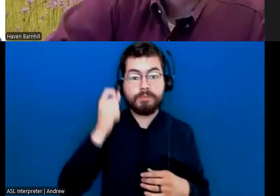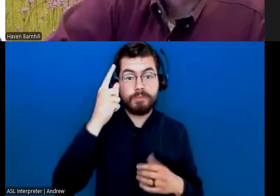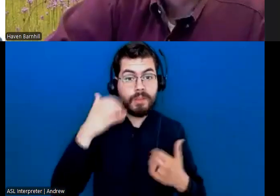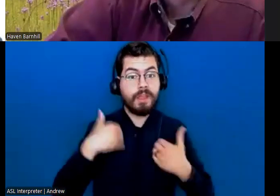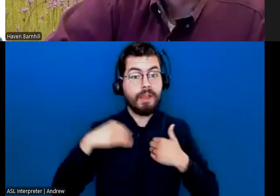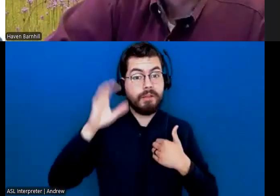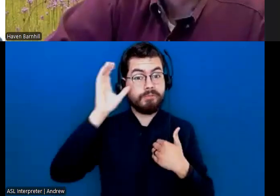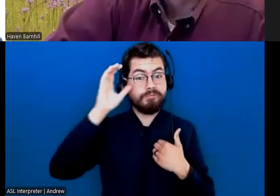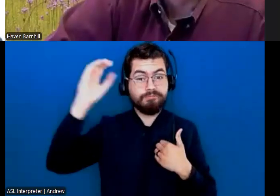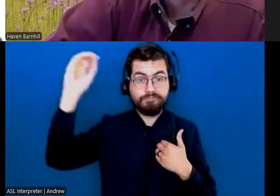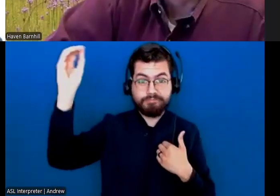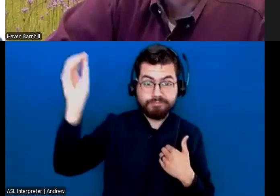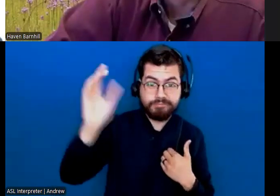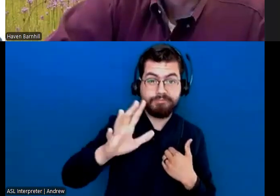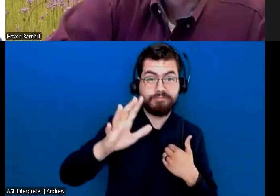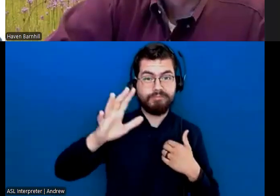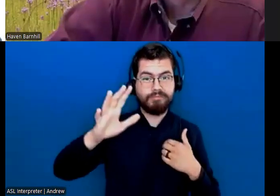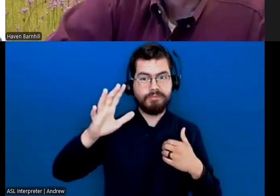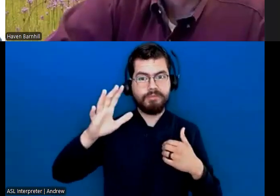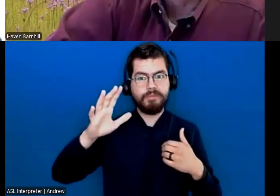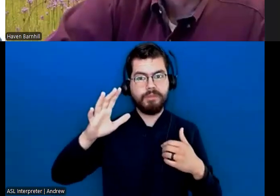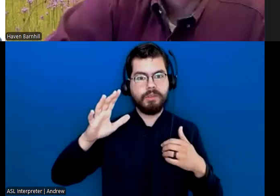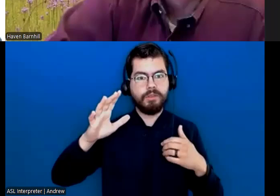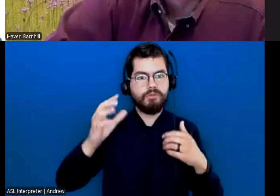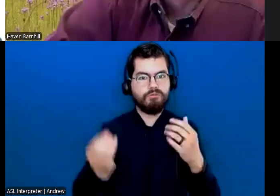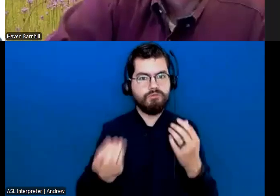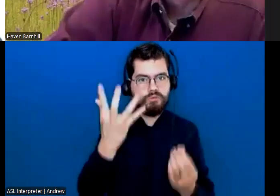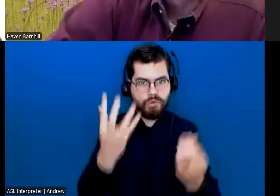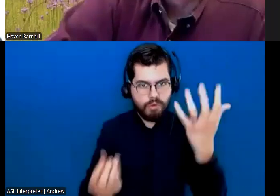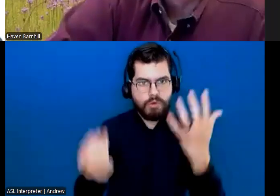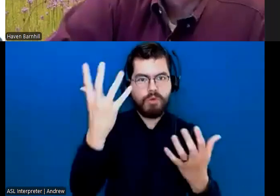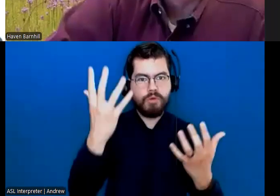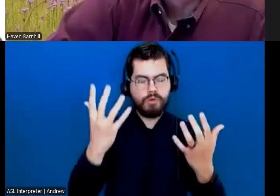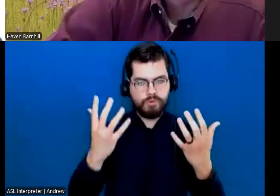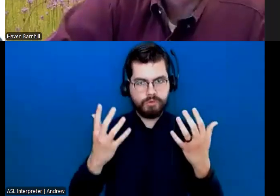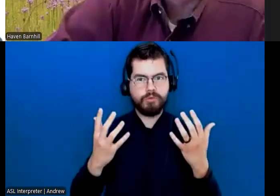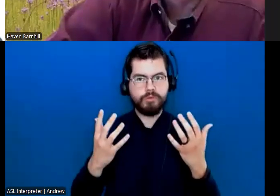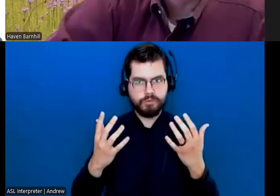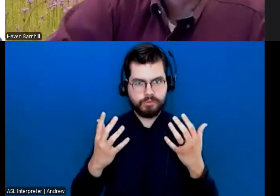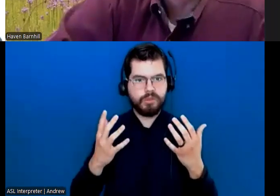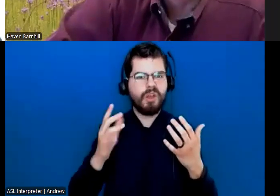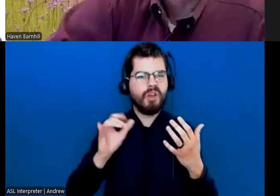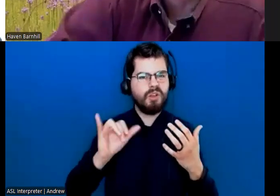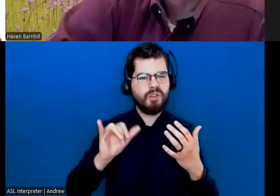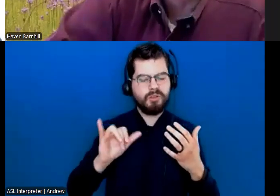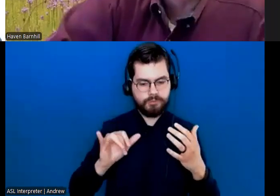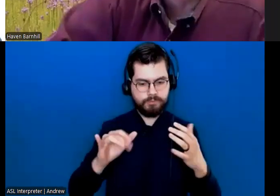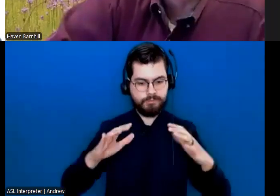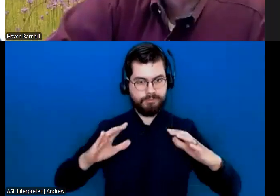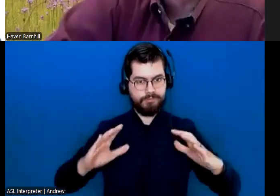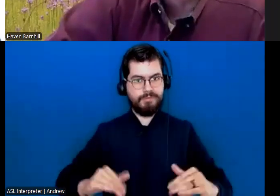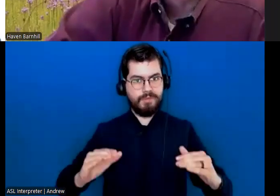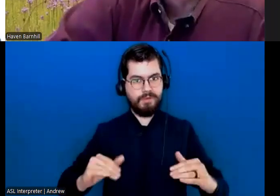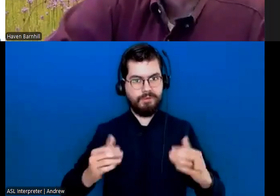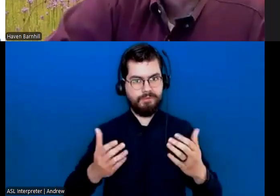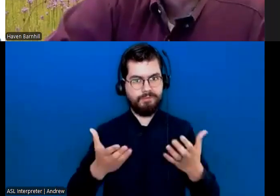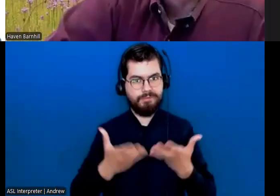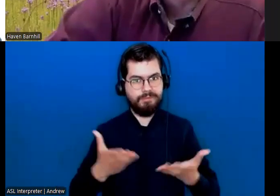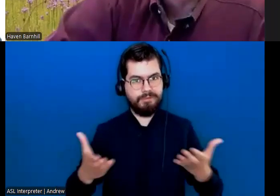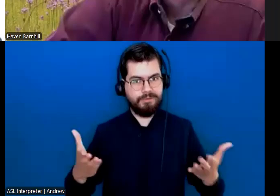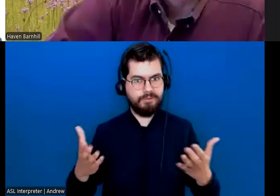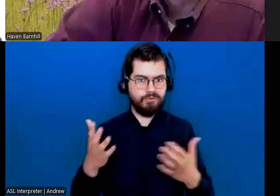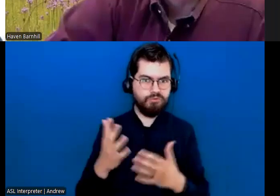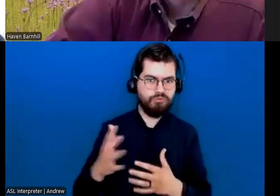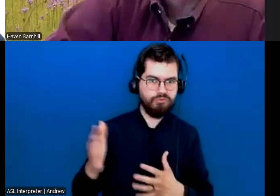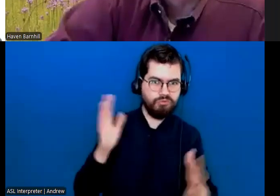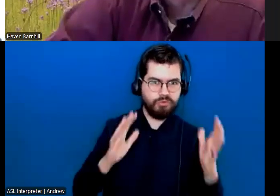and rapid decomposition rates to the down woody material. So we see quite a quick turnover